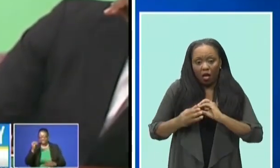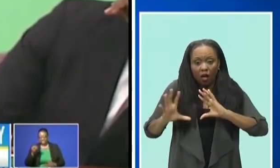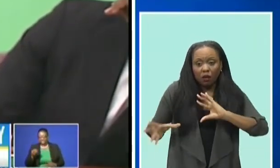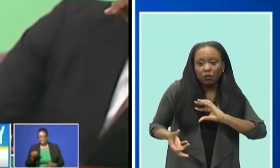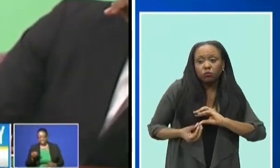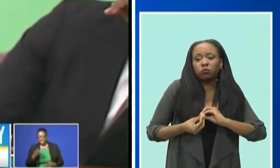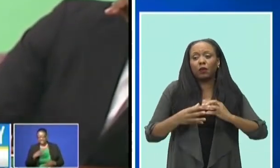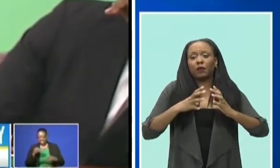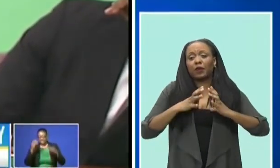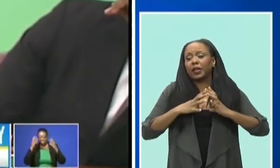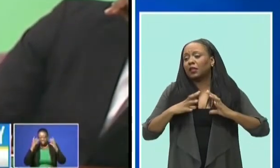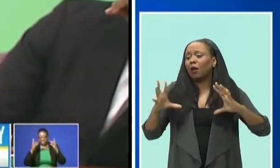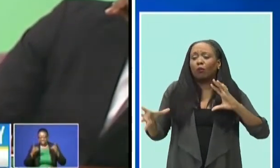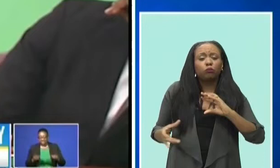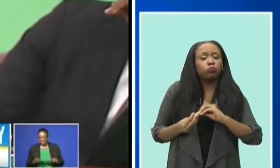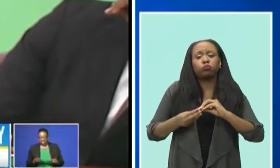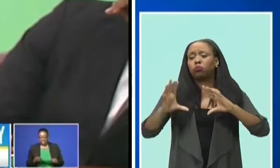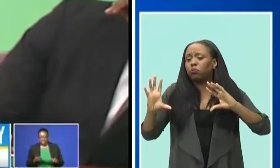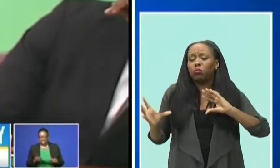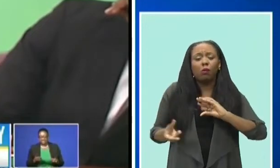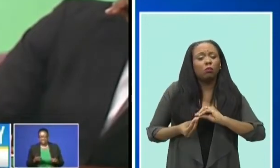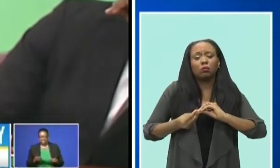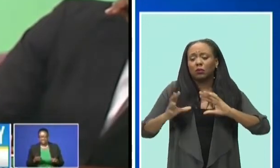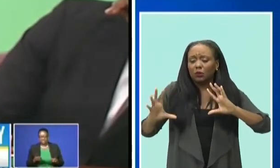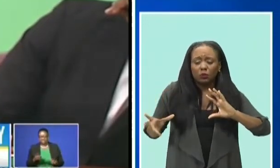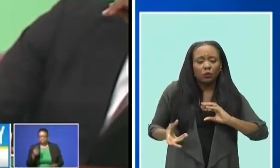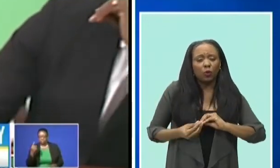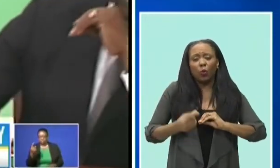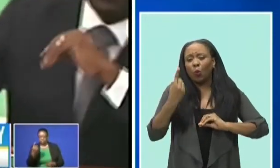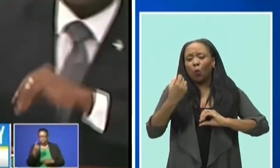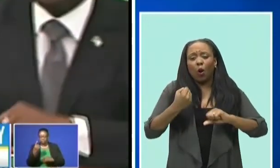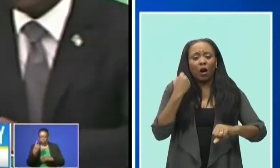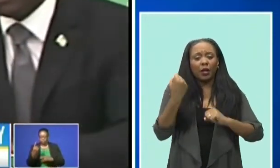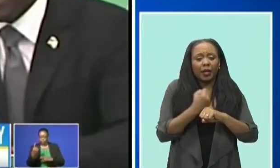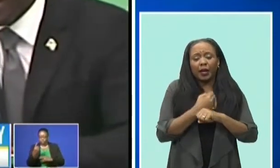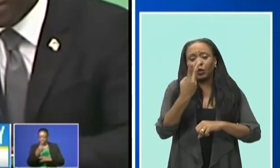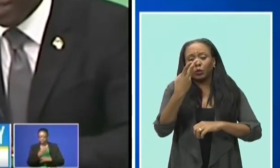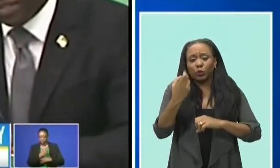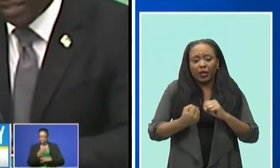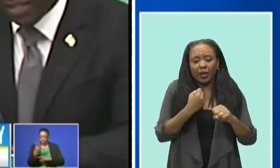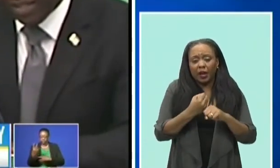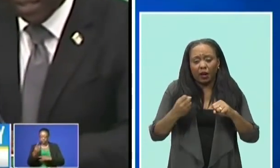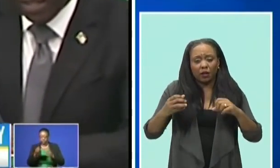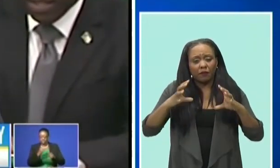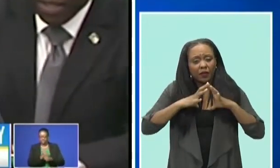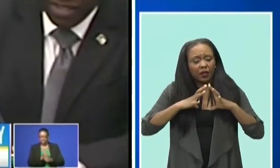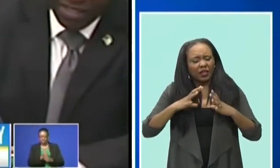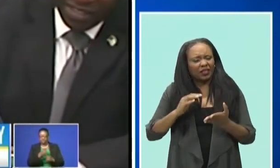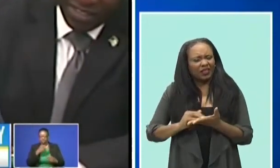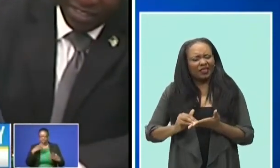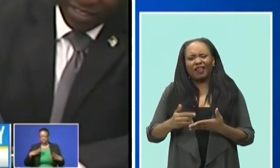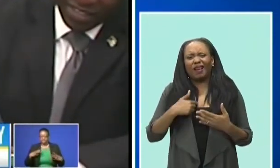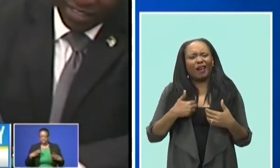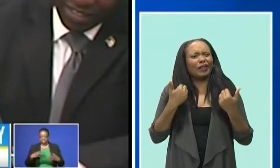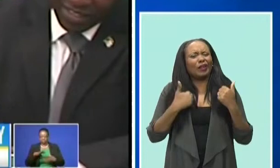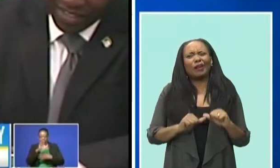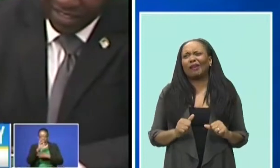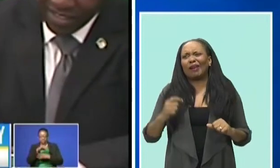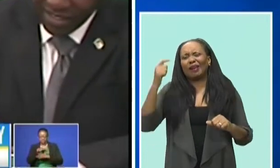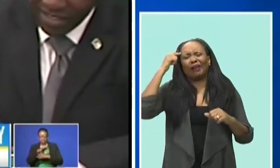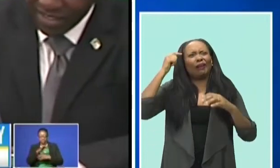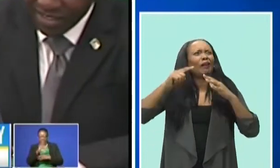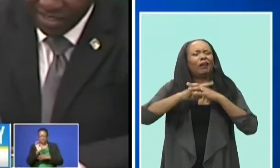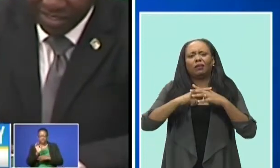decided individuals having these long 1 year, 2 year vacation leave. And Mr. Speaker, I'm trying to find out now from the Ministry